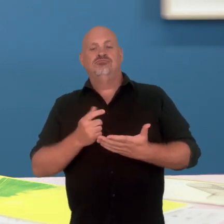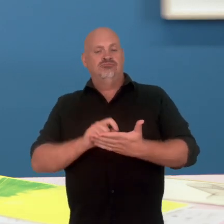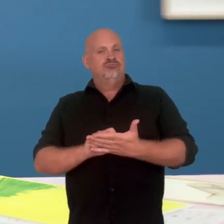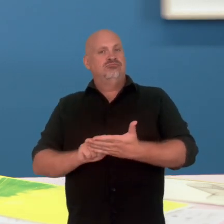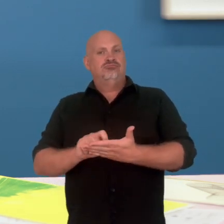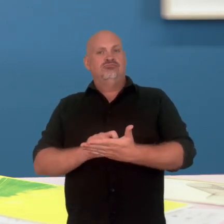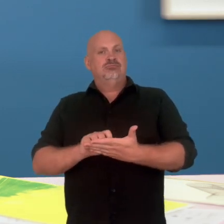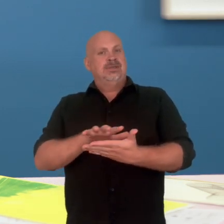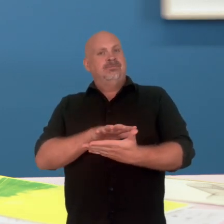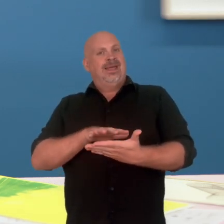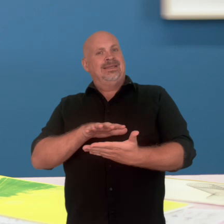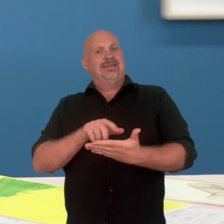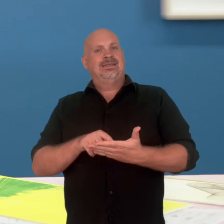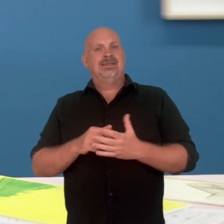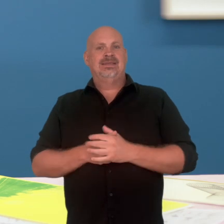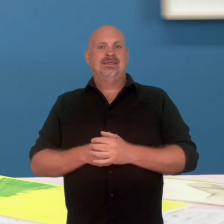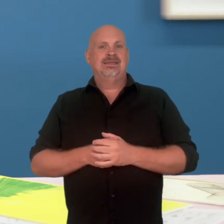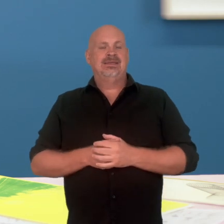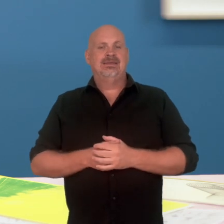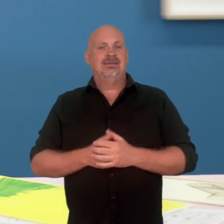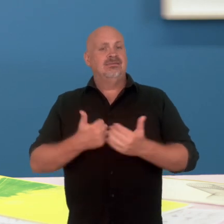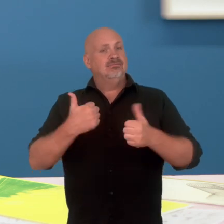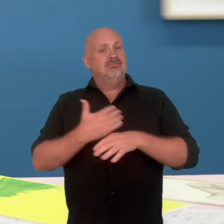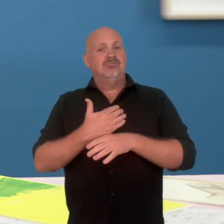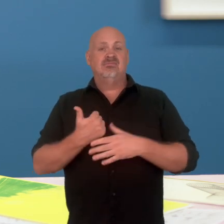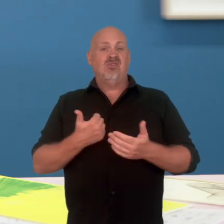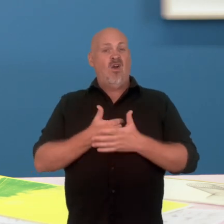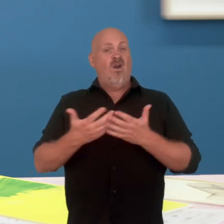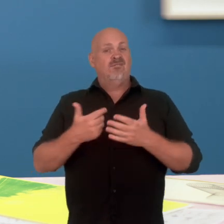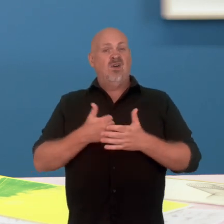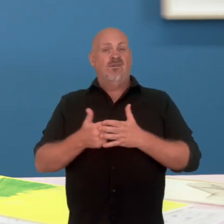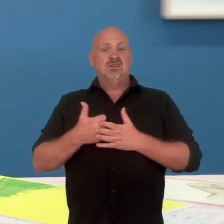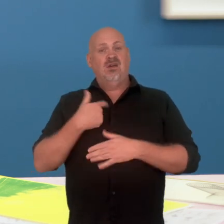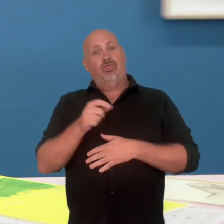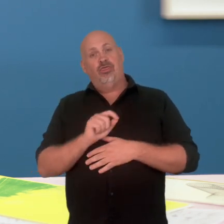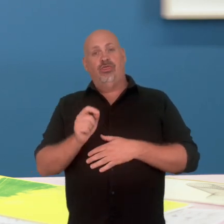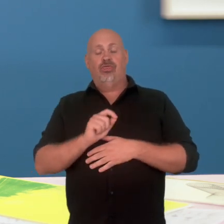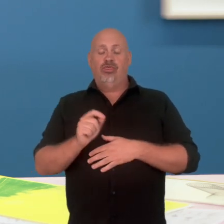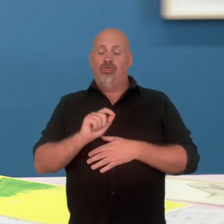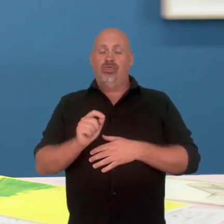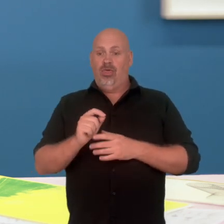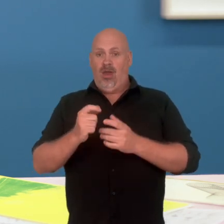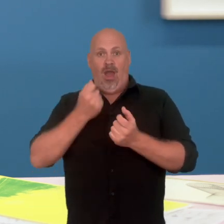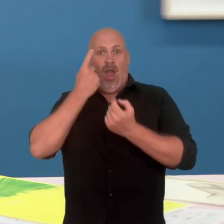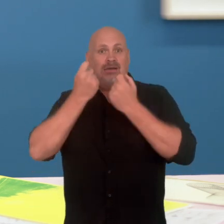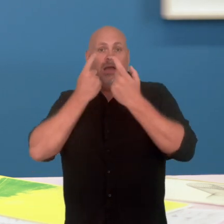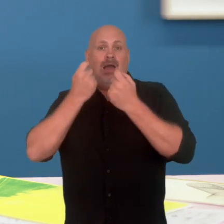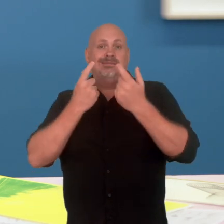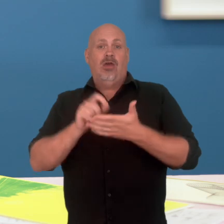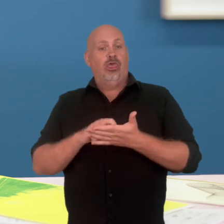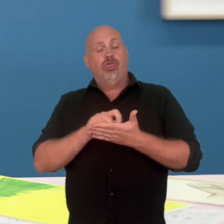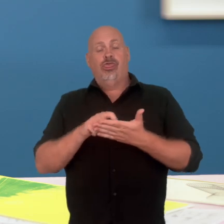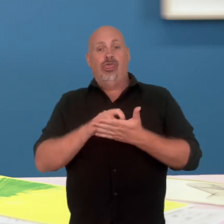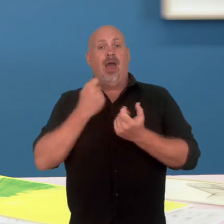often I'm just doodling and scribbling, and then with time those develop into other ideas. So